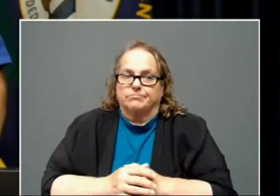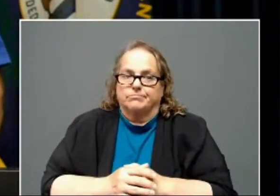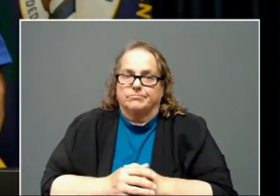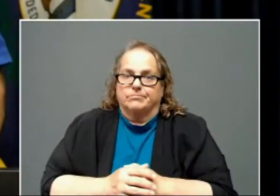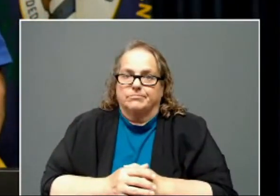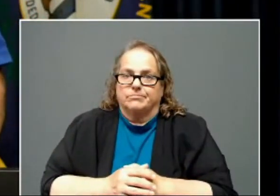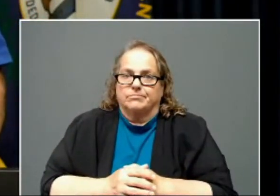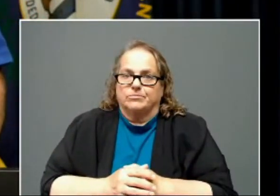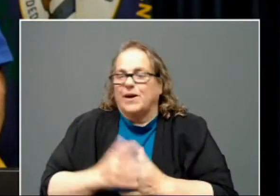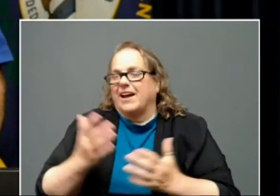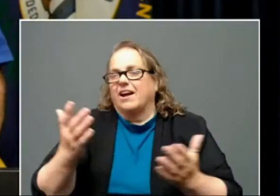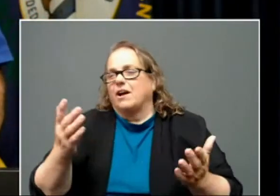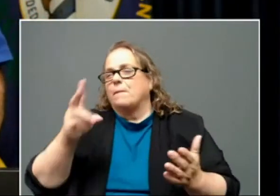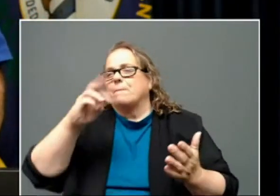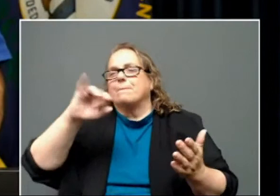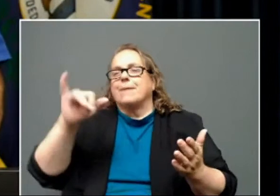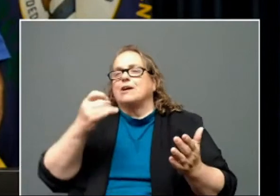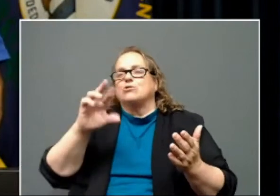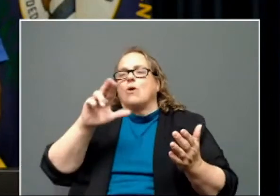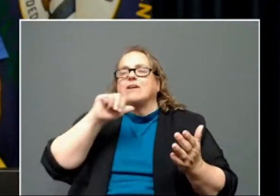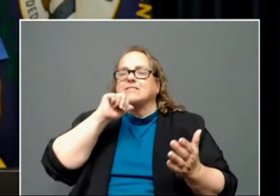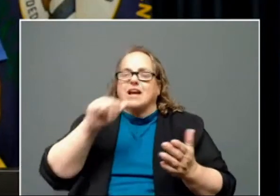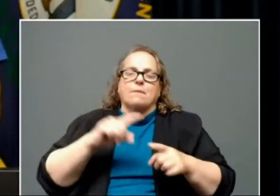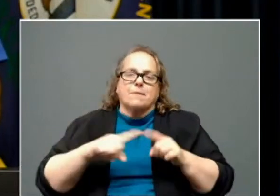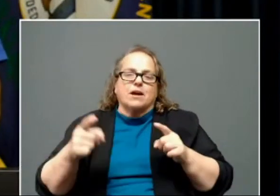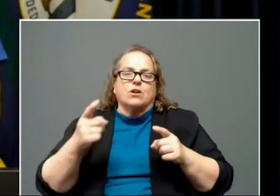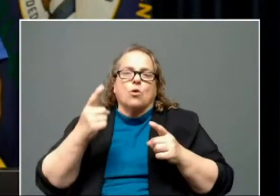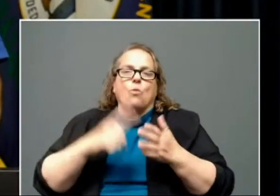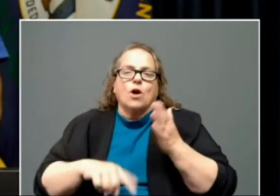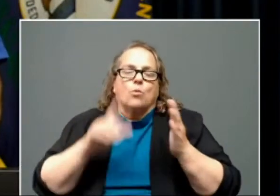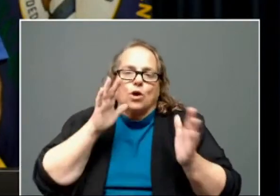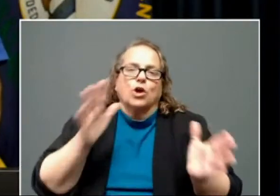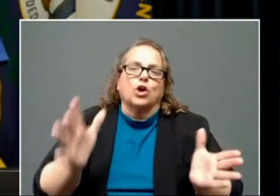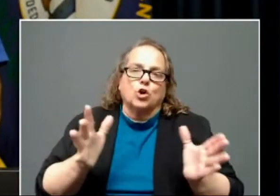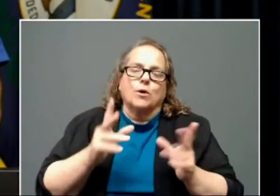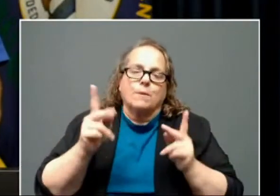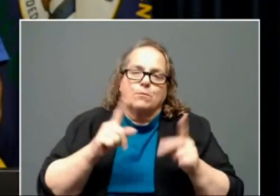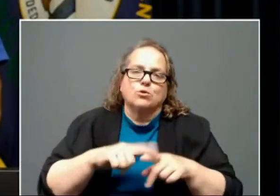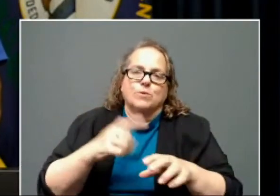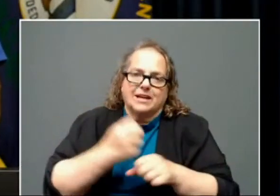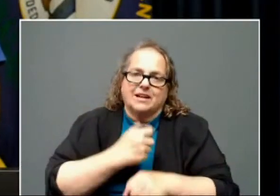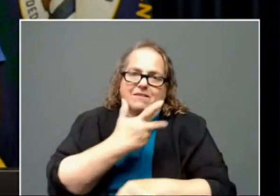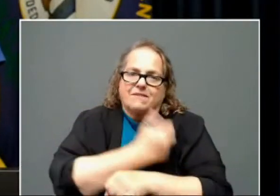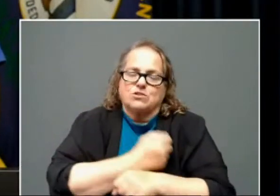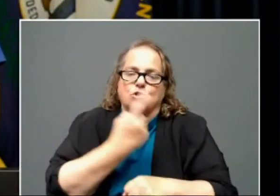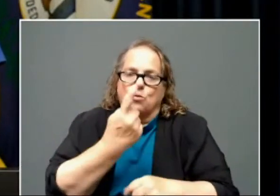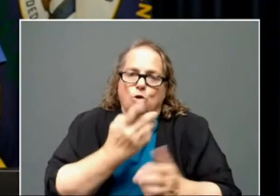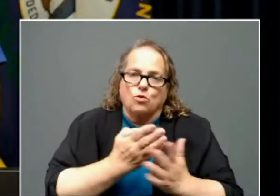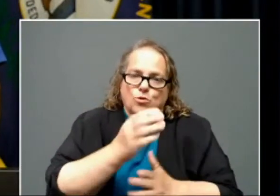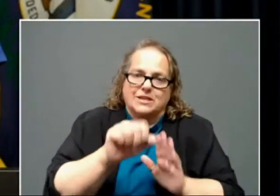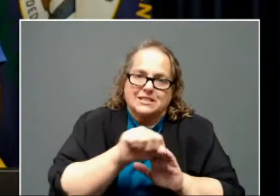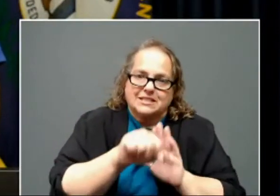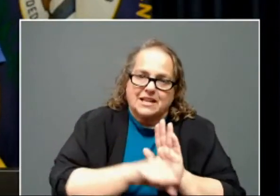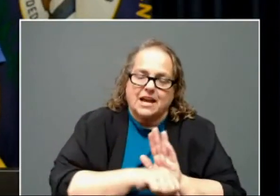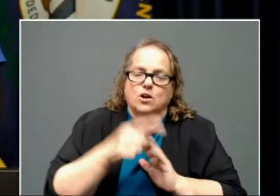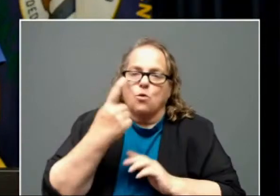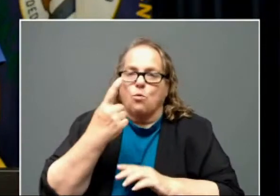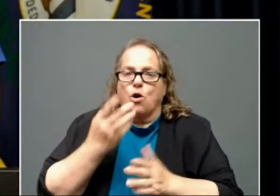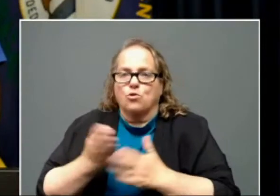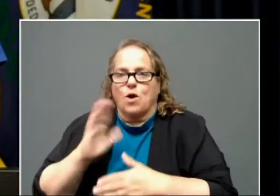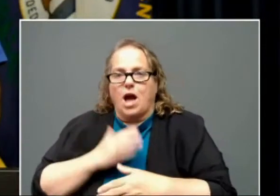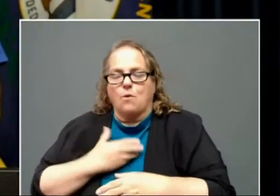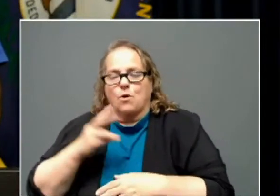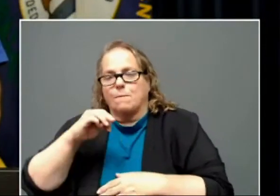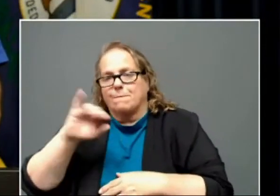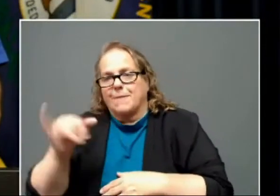they're major or not, but things that will hopefully encourage people to get vaccinated. One through the state, one through one of our major partners. I hope that